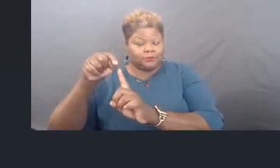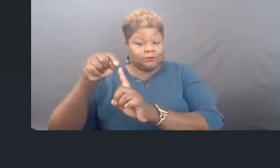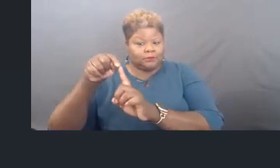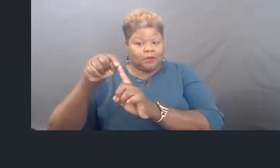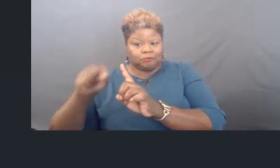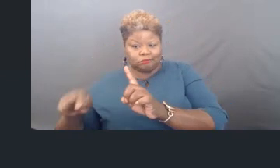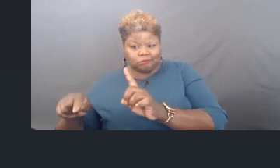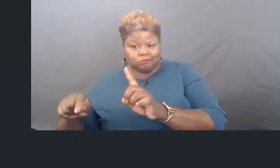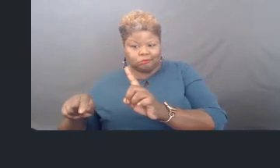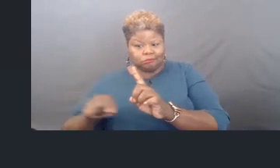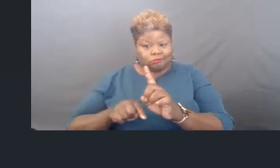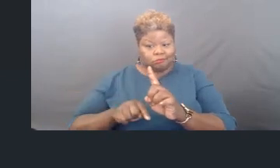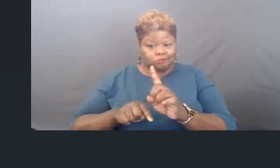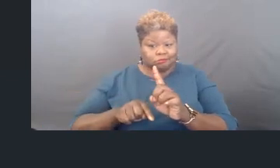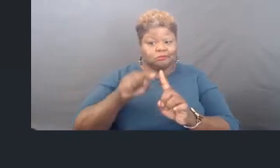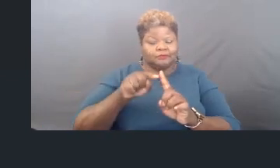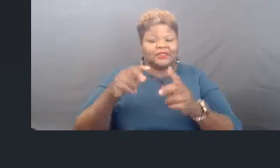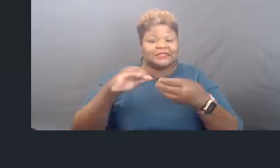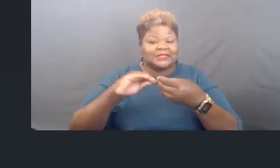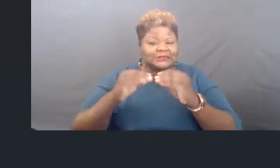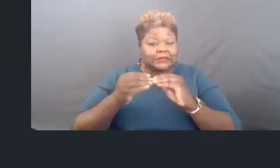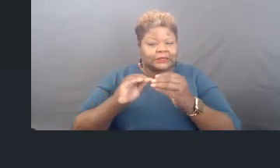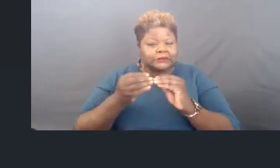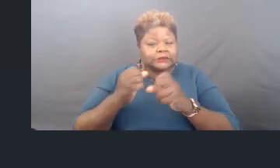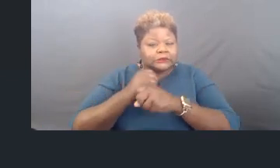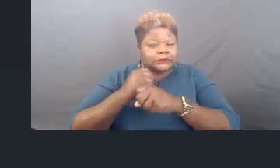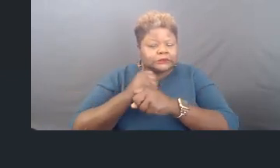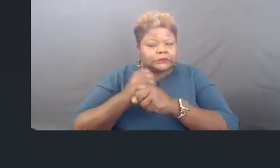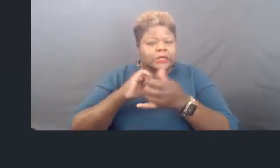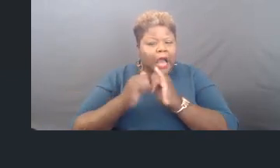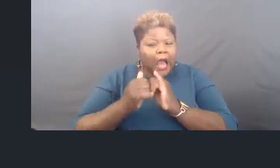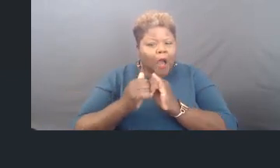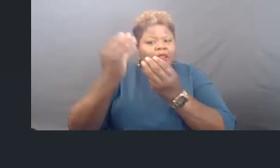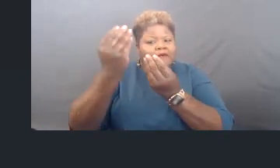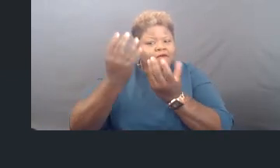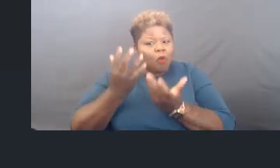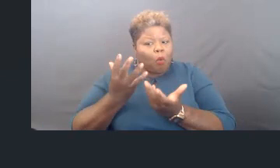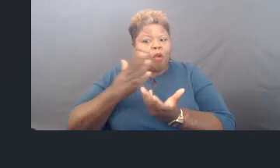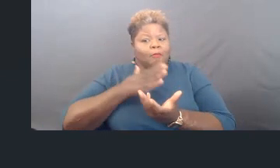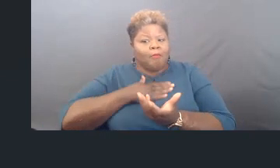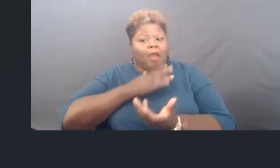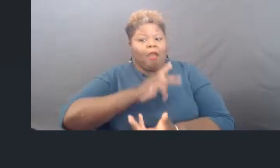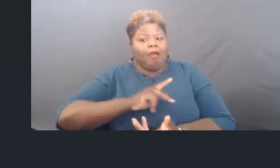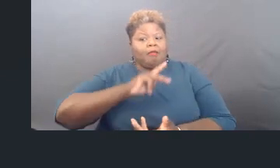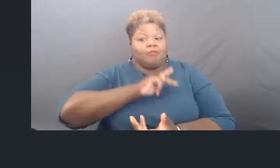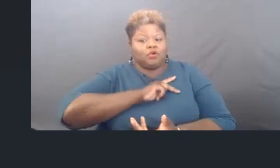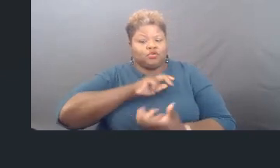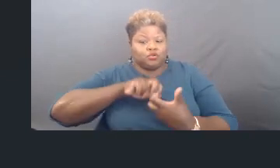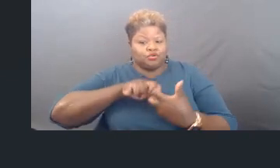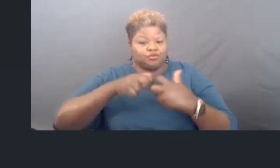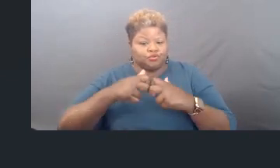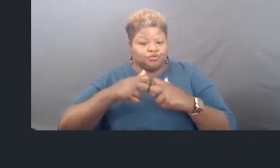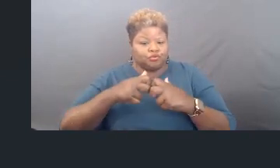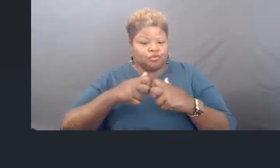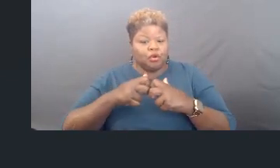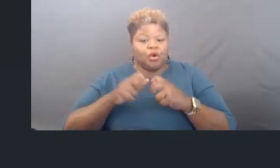systemic statistics and how it is informing my own personal issues. So